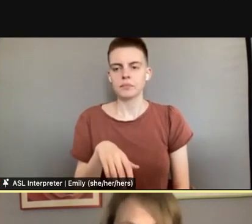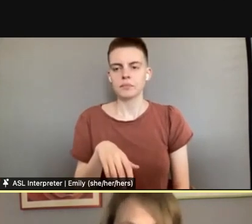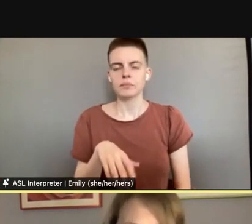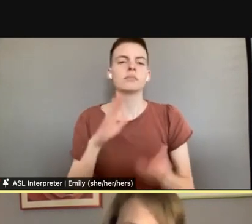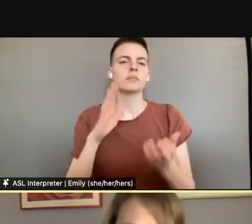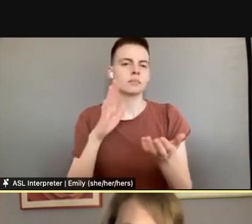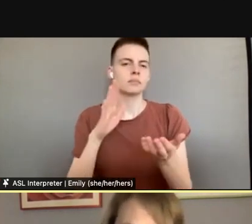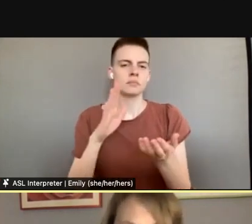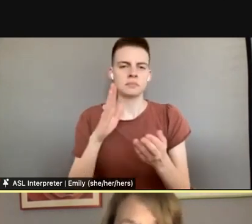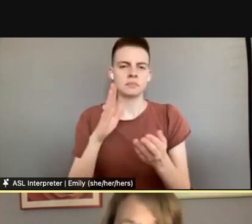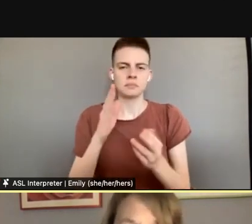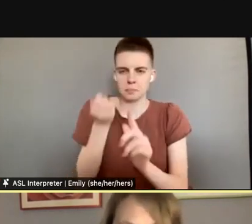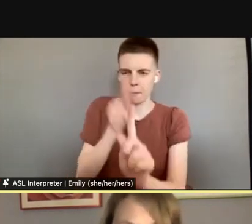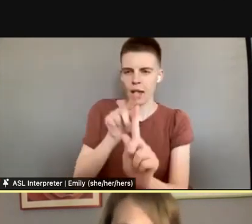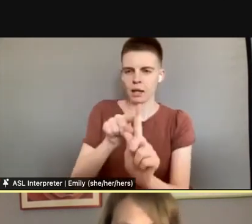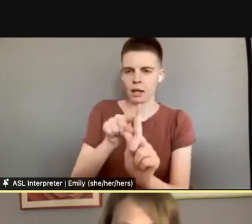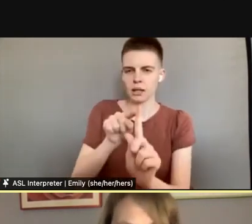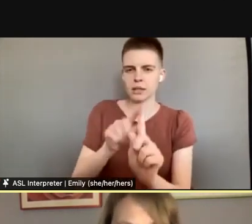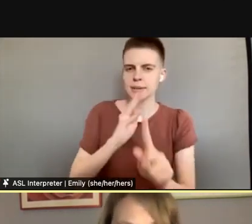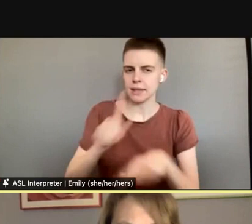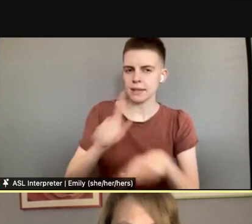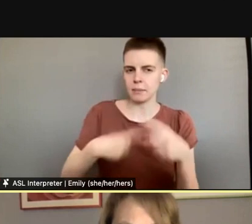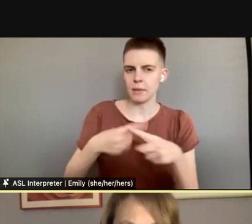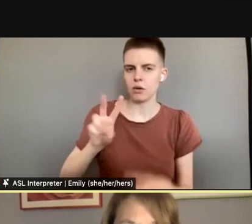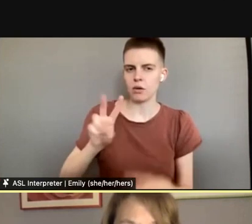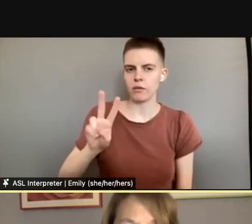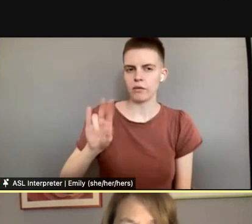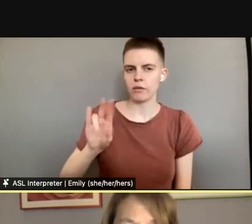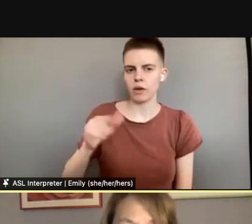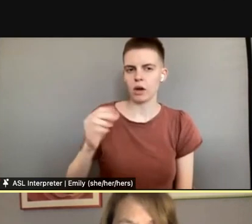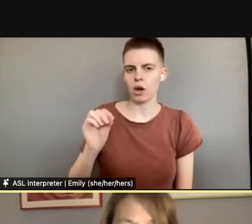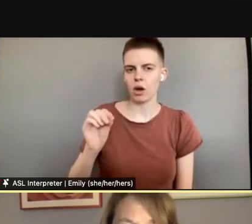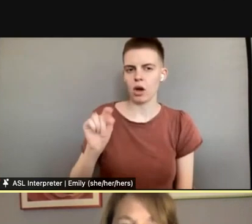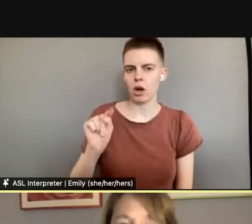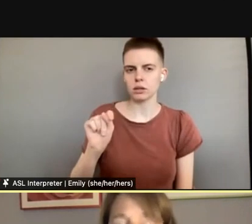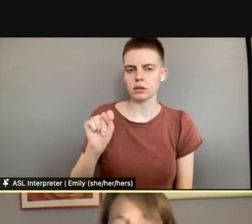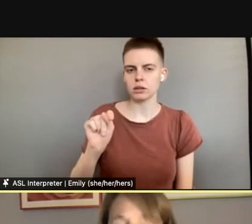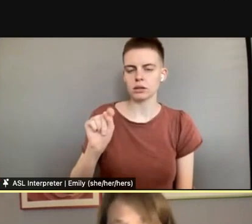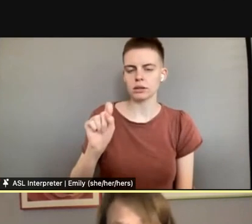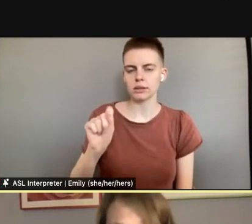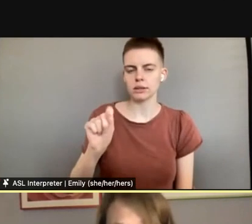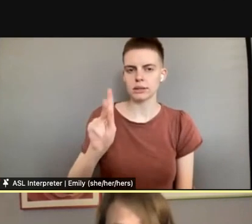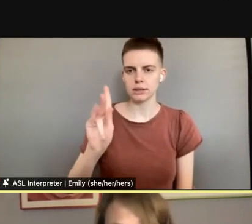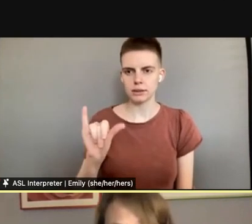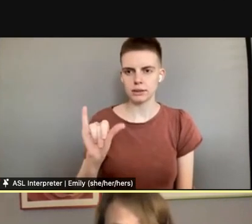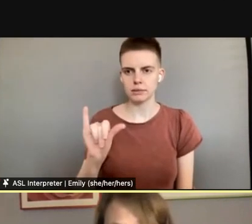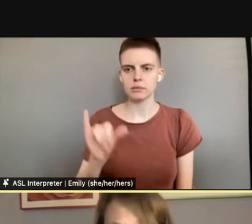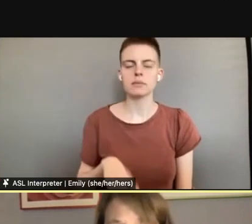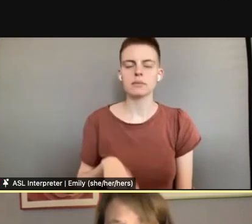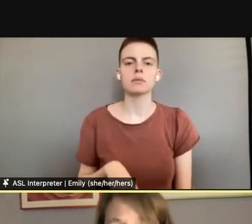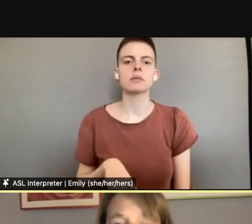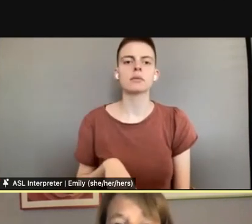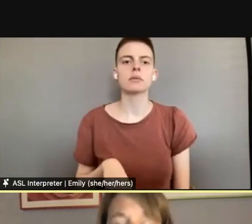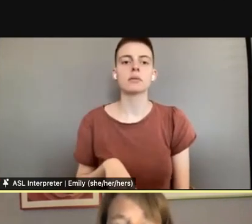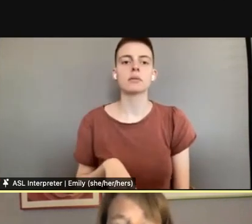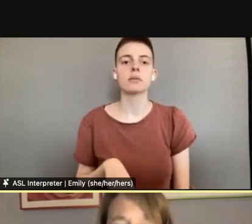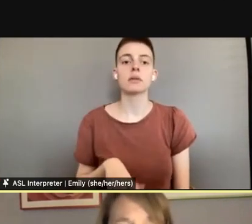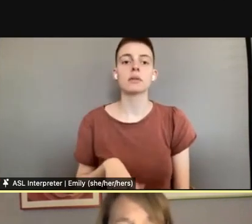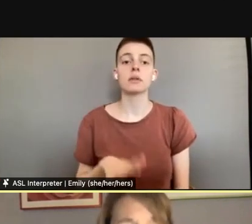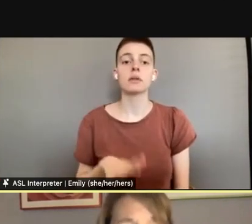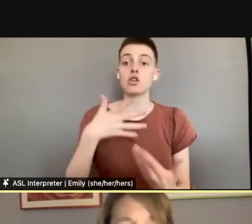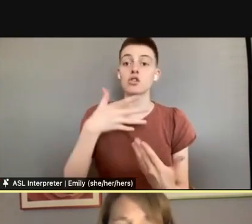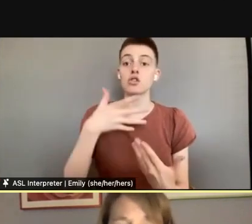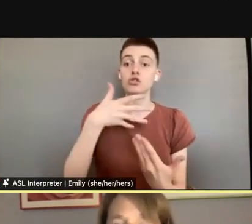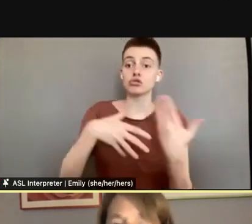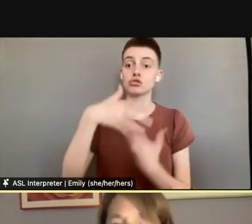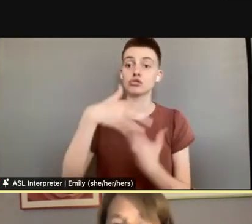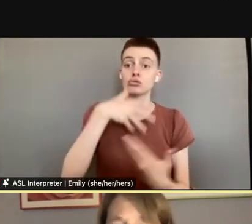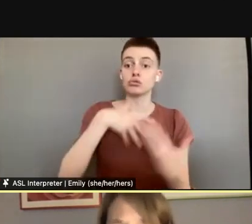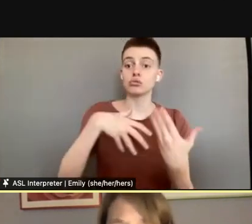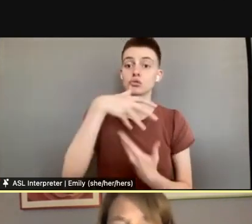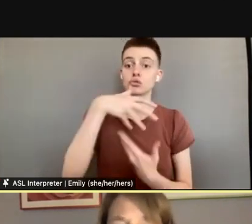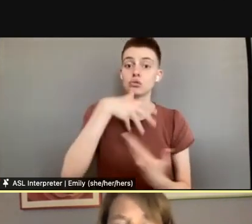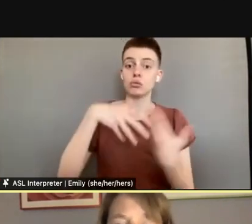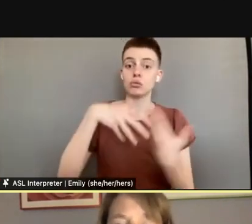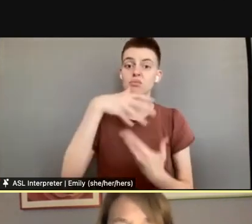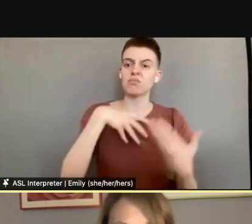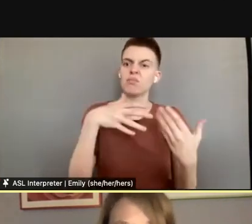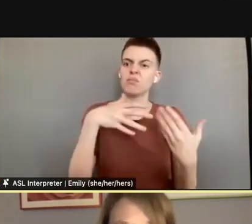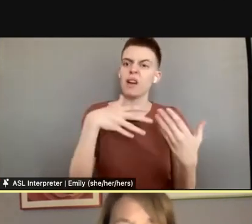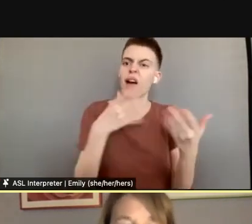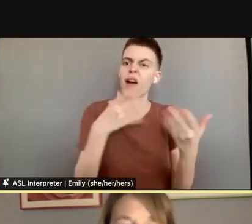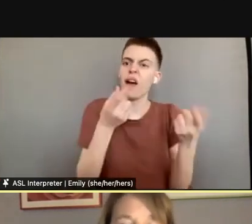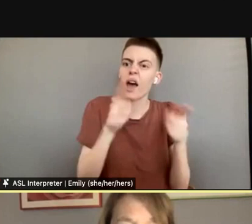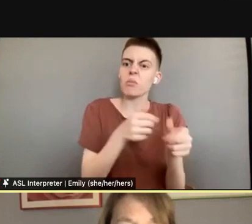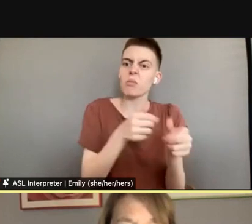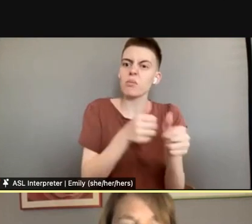again, I was saying to sort of sit with the thought that according to Vygotsky, social interaction precedes development. Consciousness